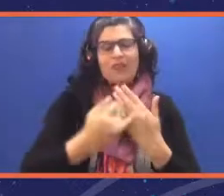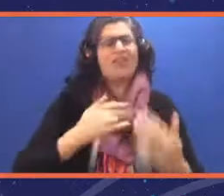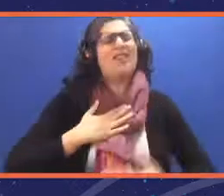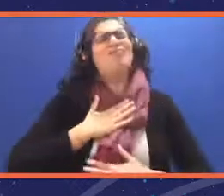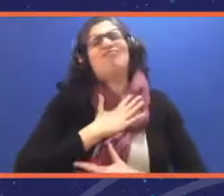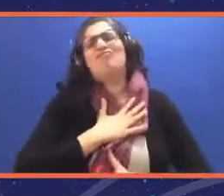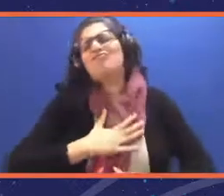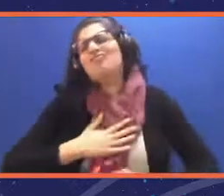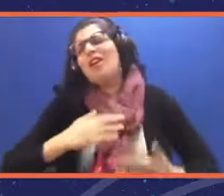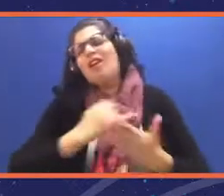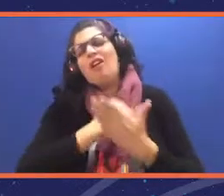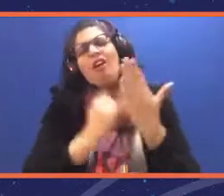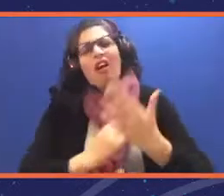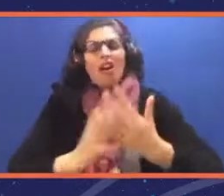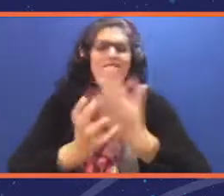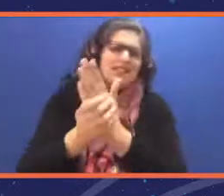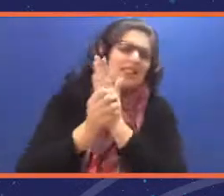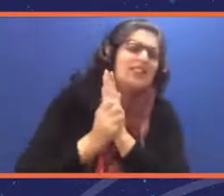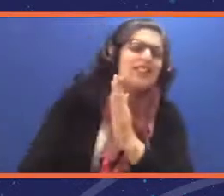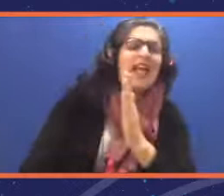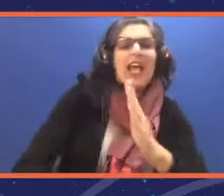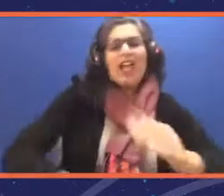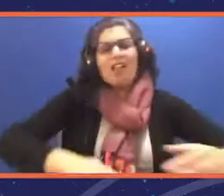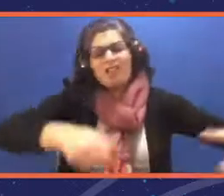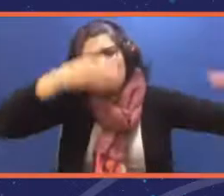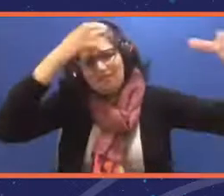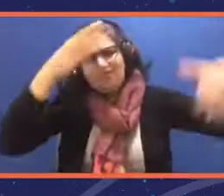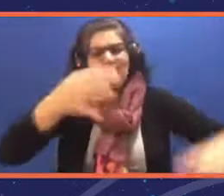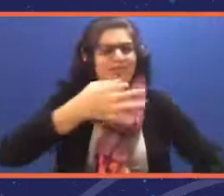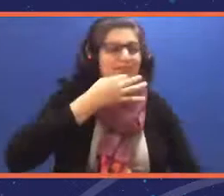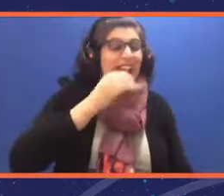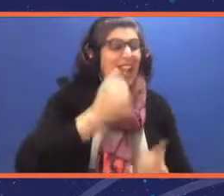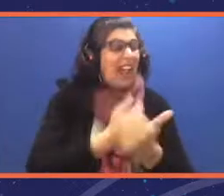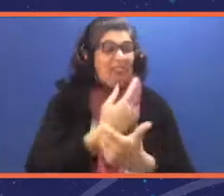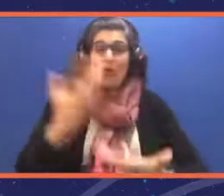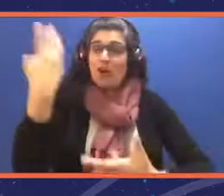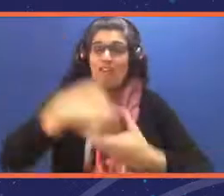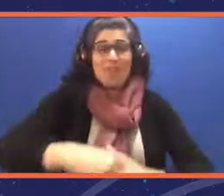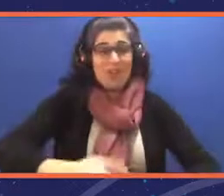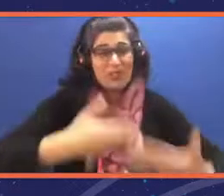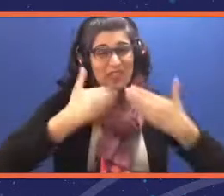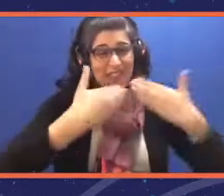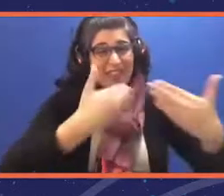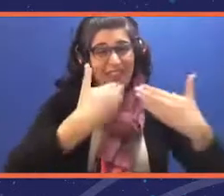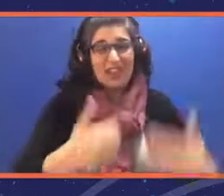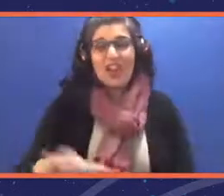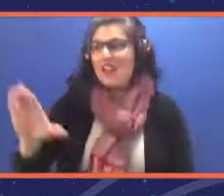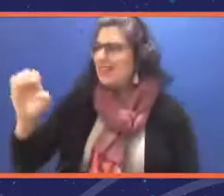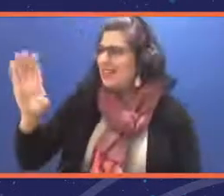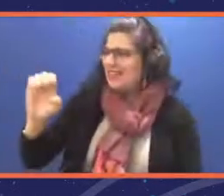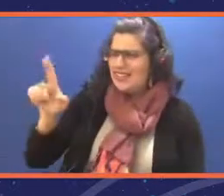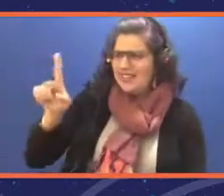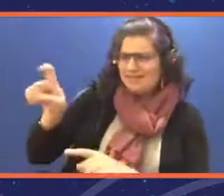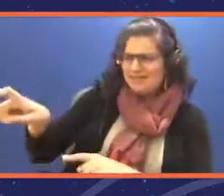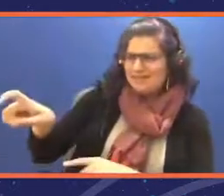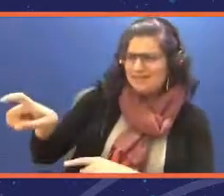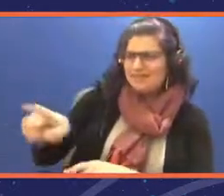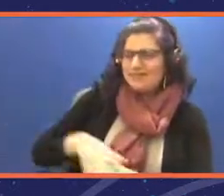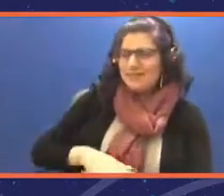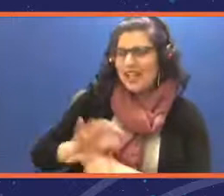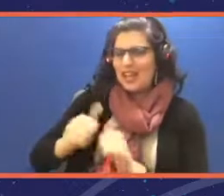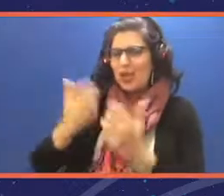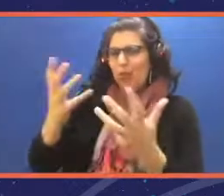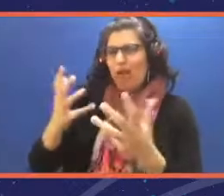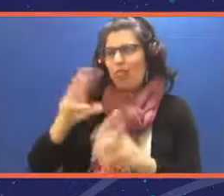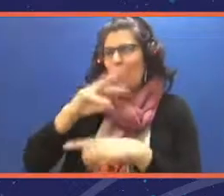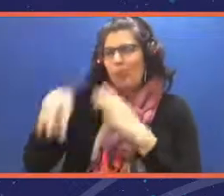talent, and yeah, all the people that are involved. So thank you. Yeah. Cece, what about you? How do you want the world to receive what